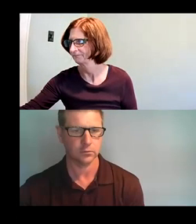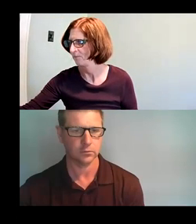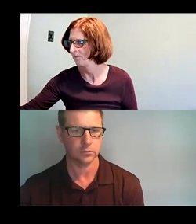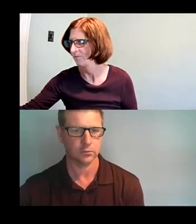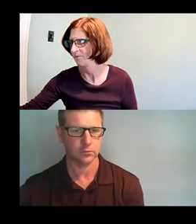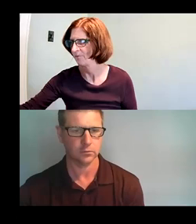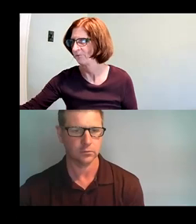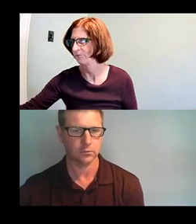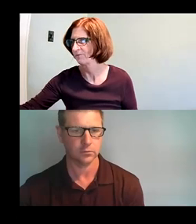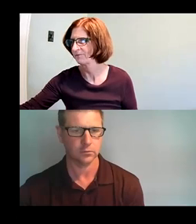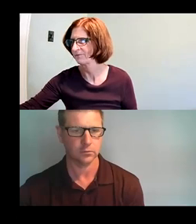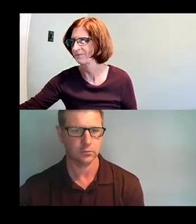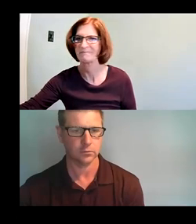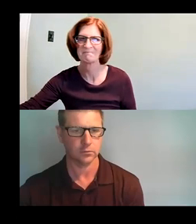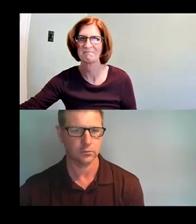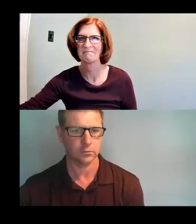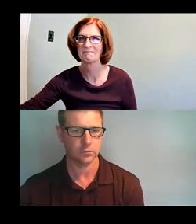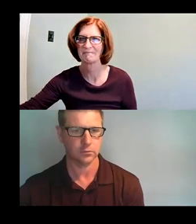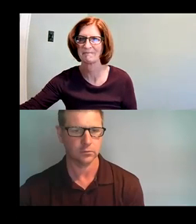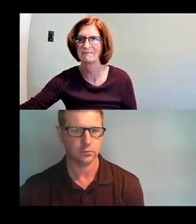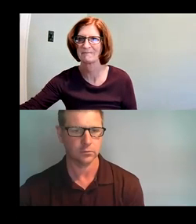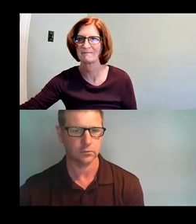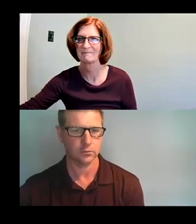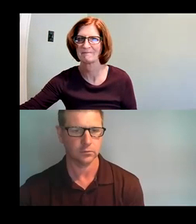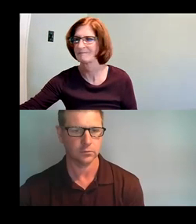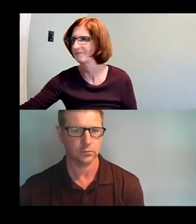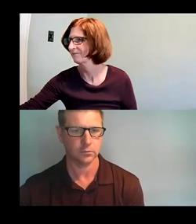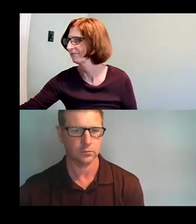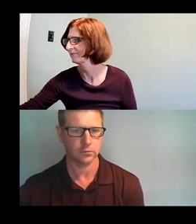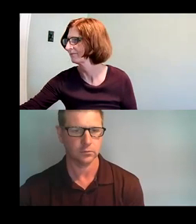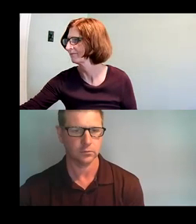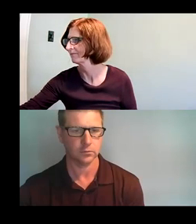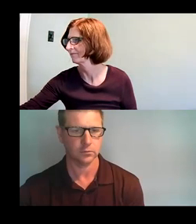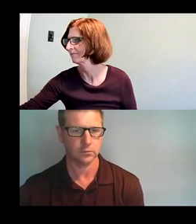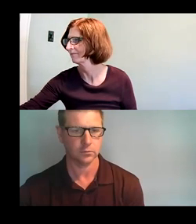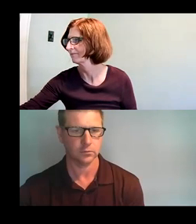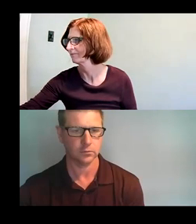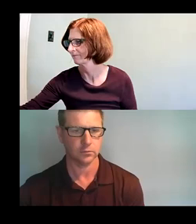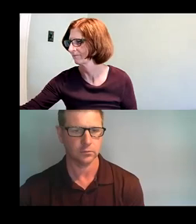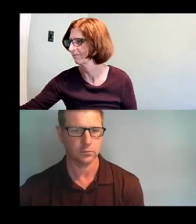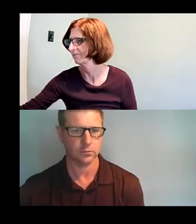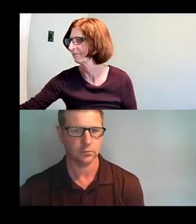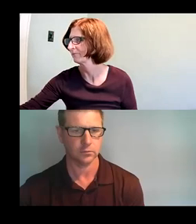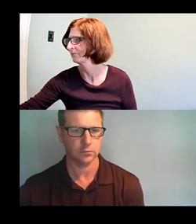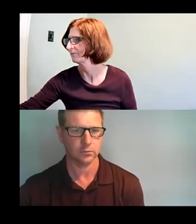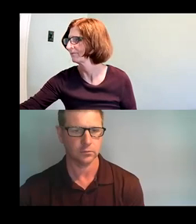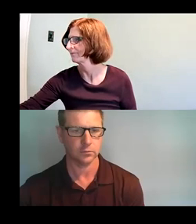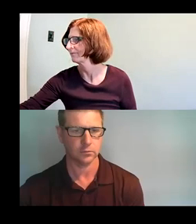Are there any questions on this investment or on the program itself?